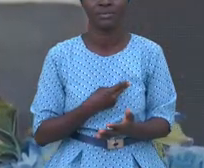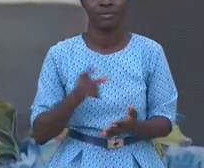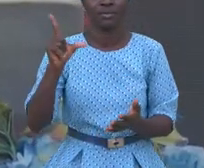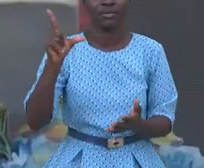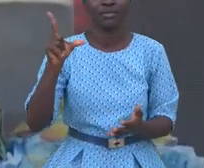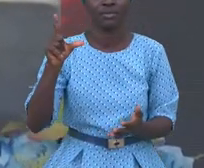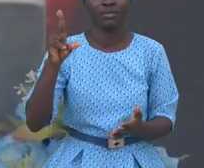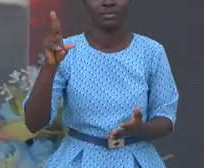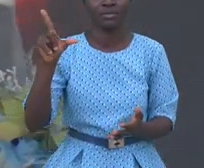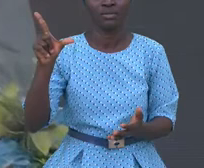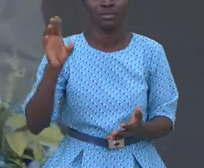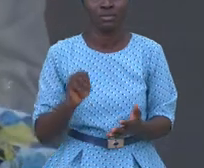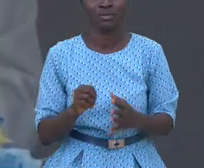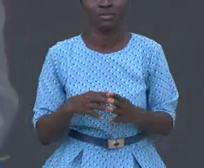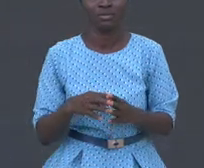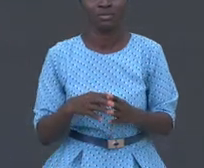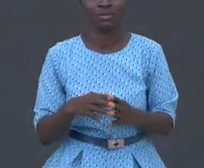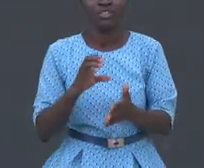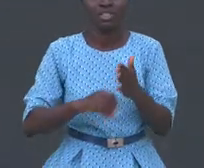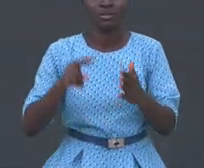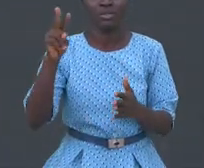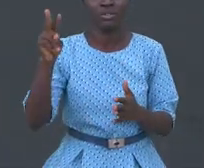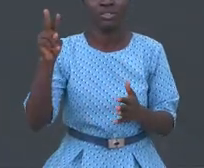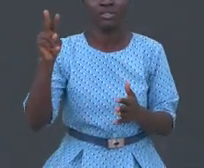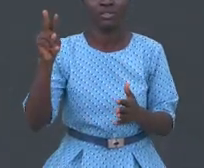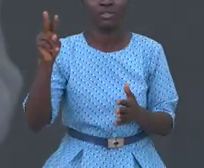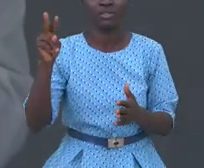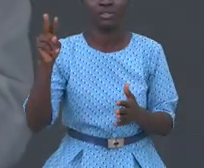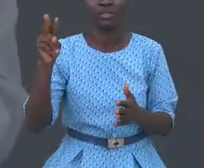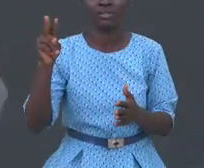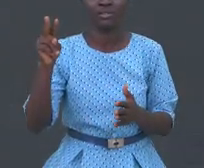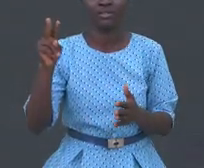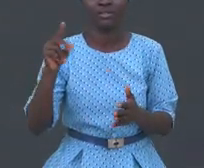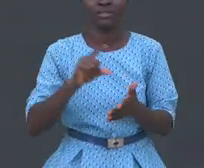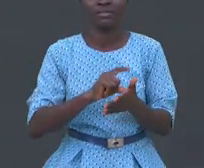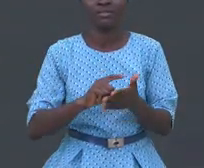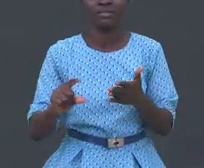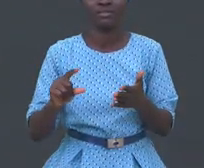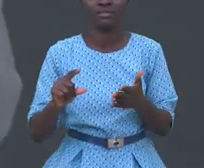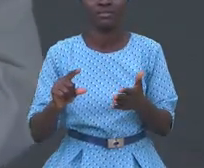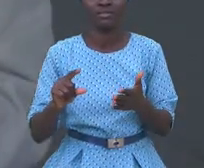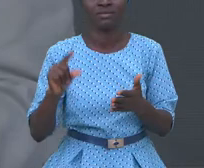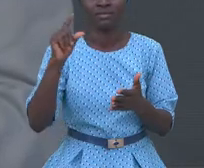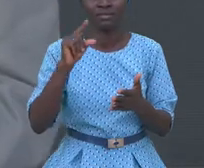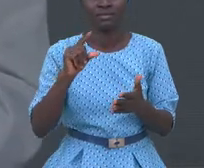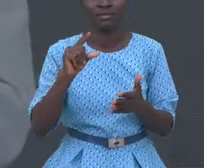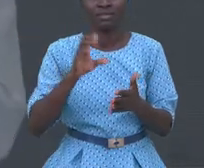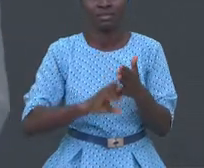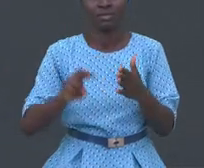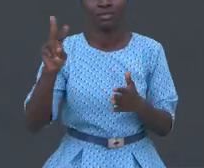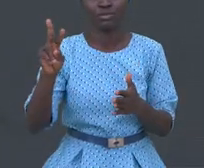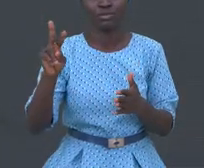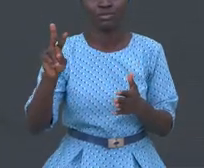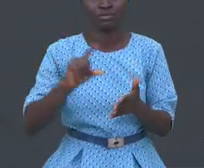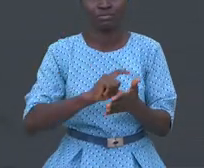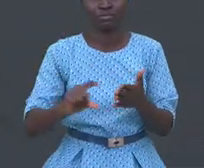Luke chapter 2, reading from verse 52. Luke chapter 2,